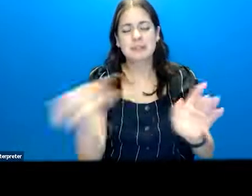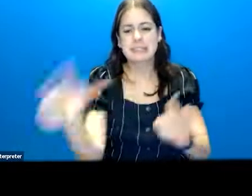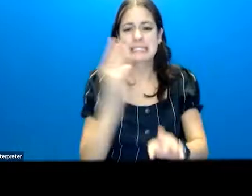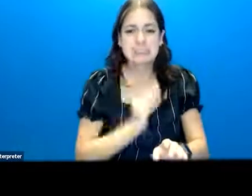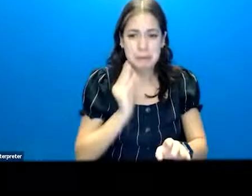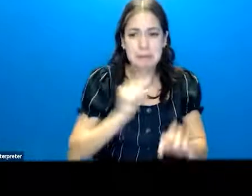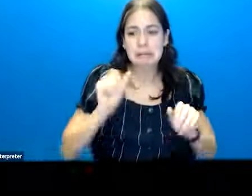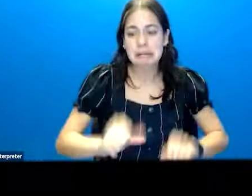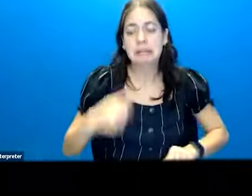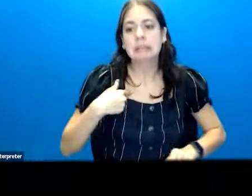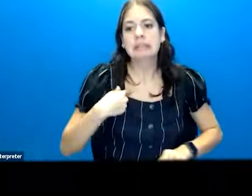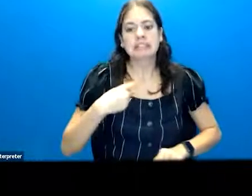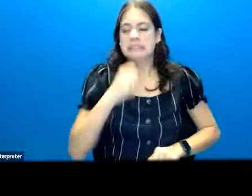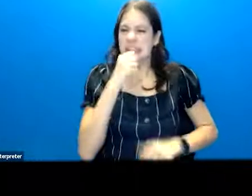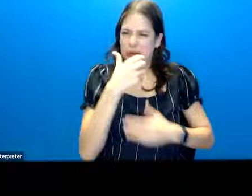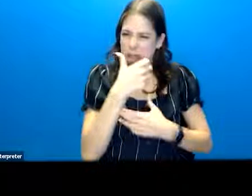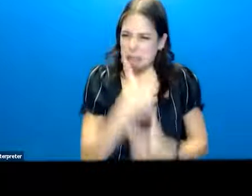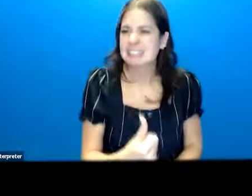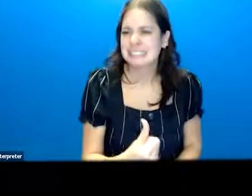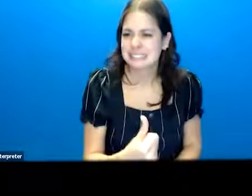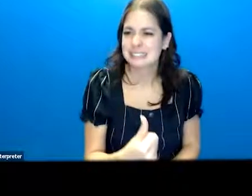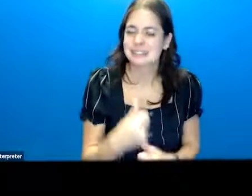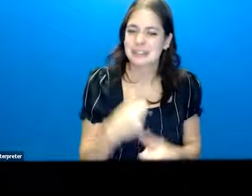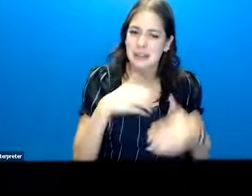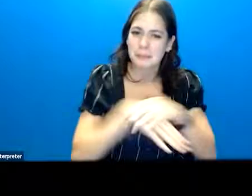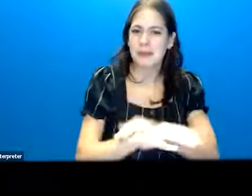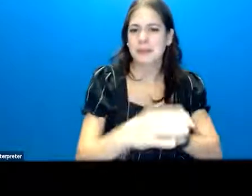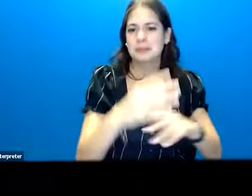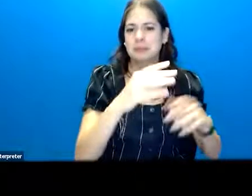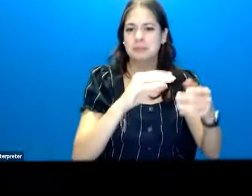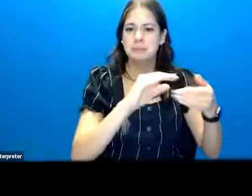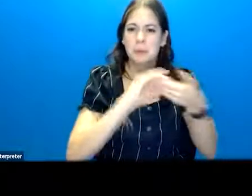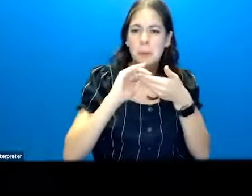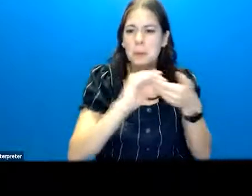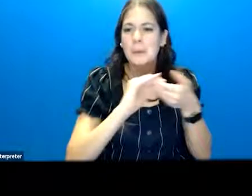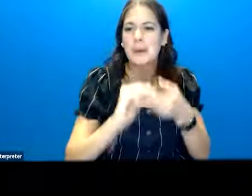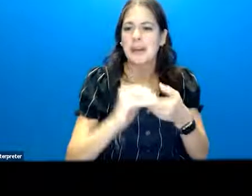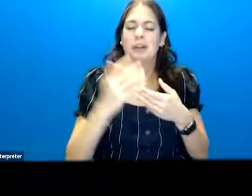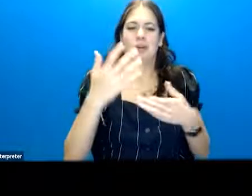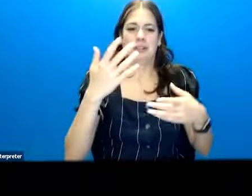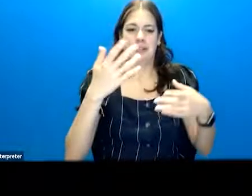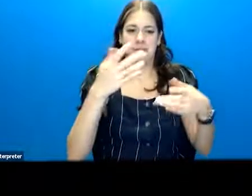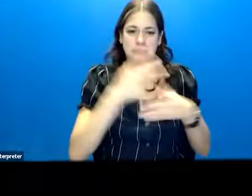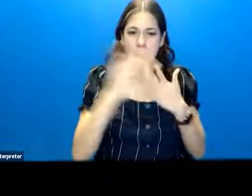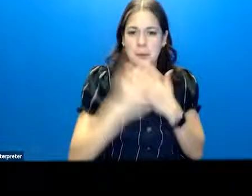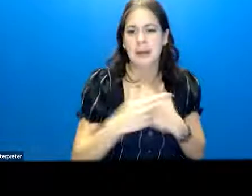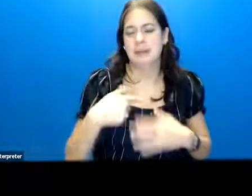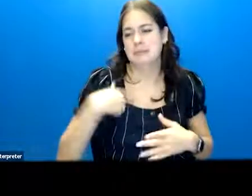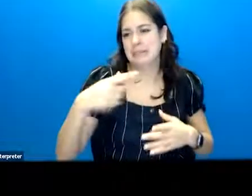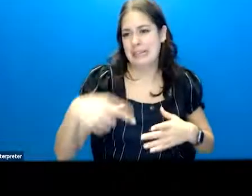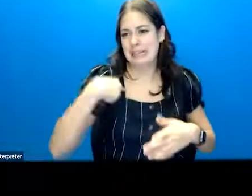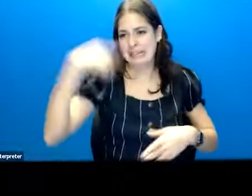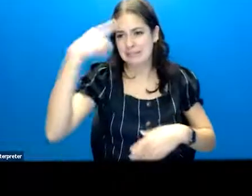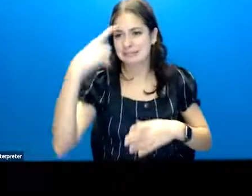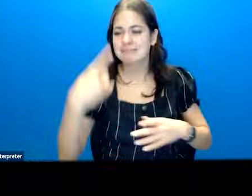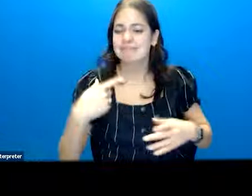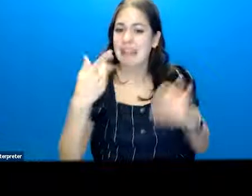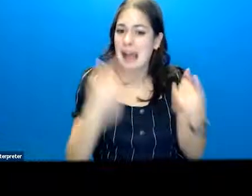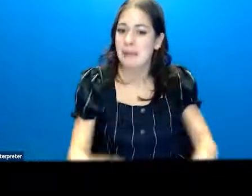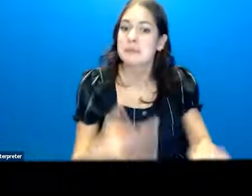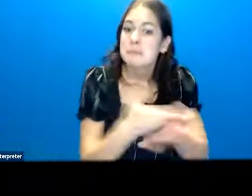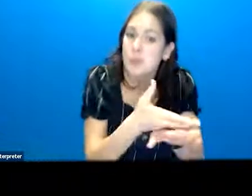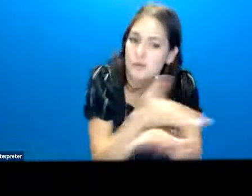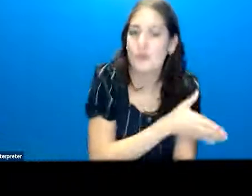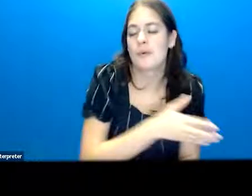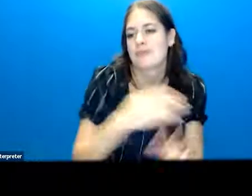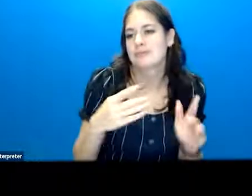cause a level of distrust coming into coordinated specialty care programs. And I think all of these things happen prior to individuals